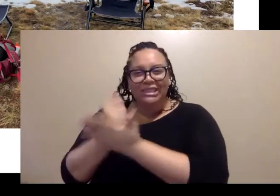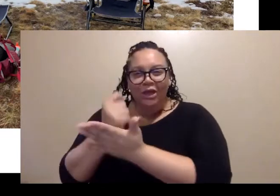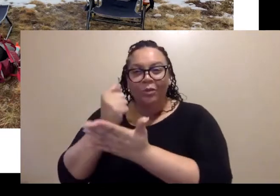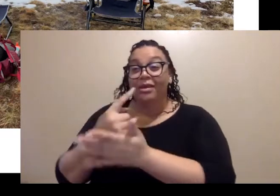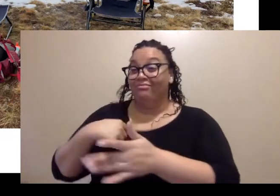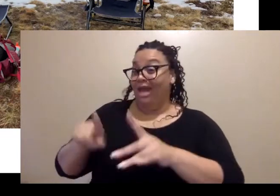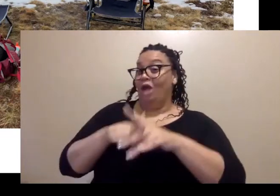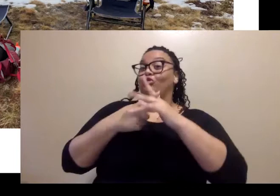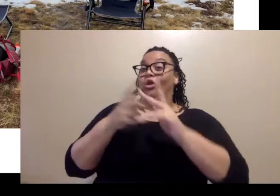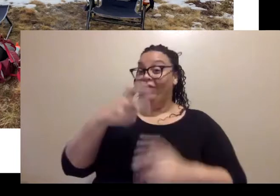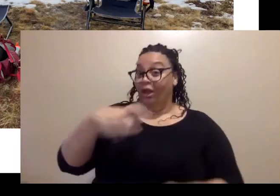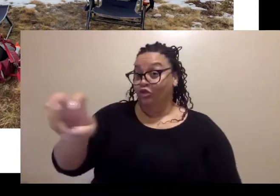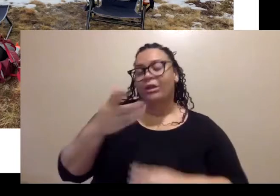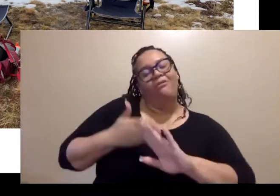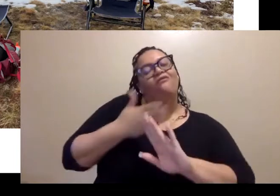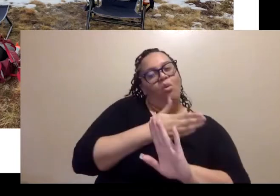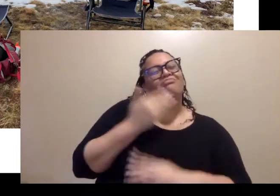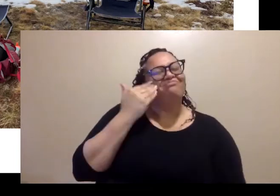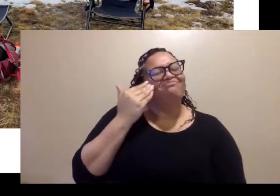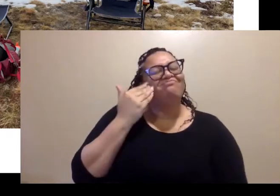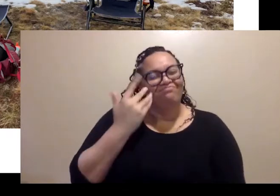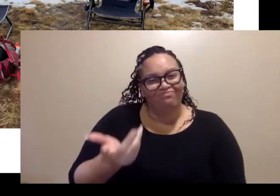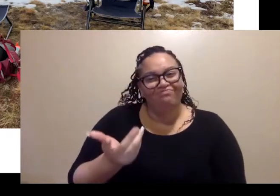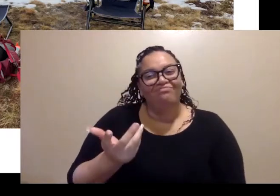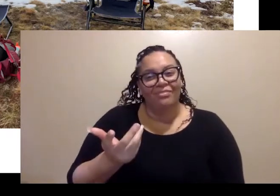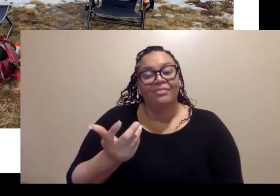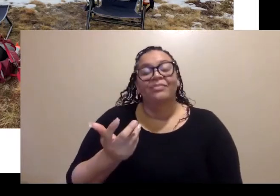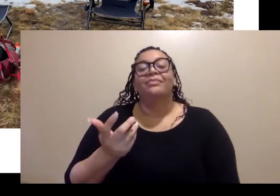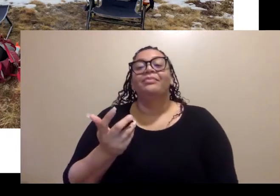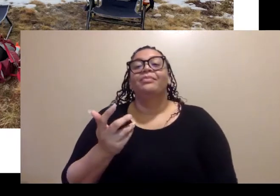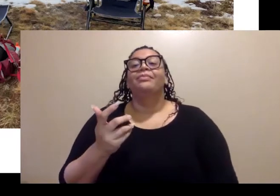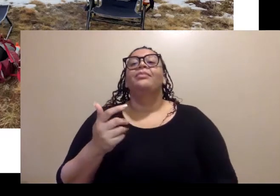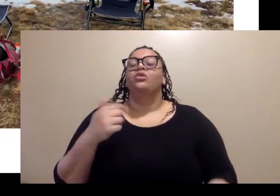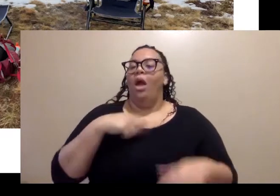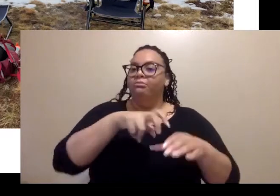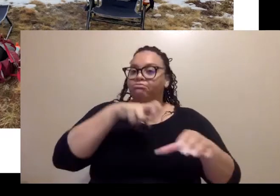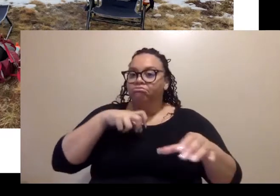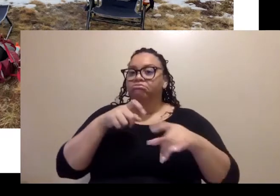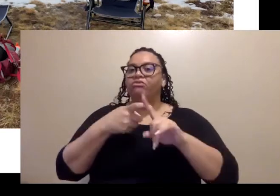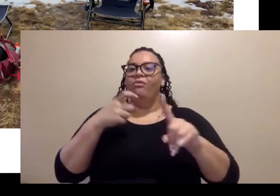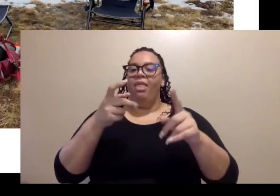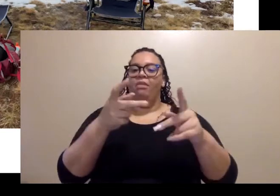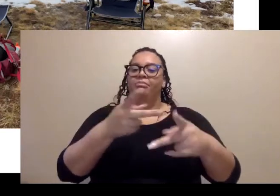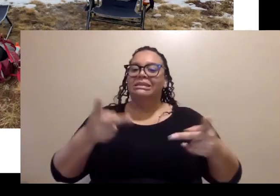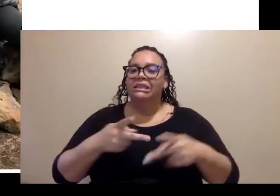journey well before I stepped away from that position and that role.